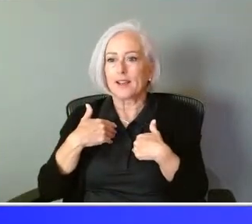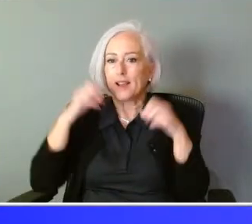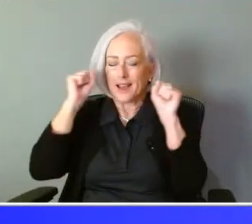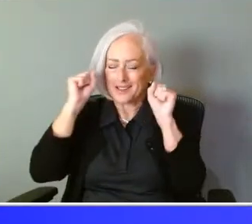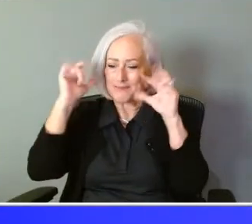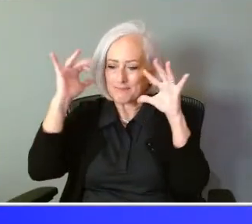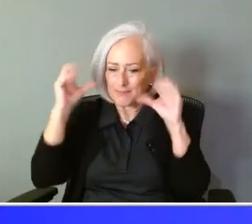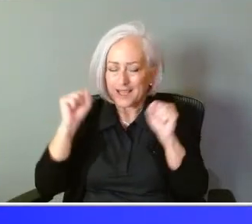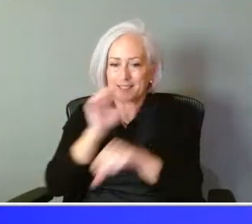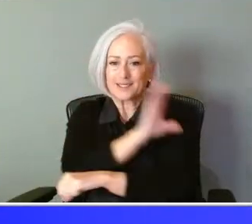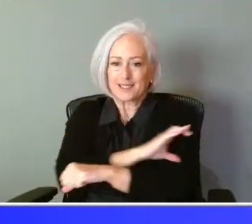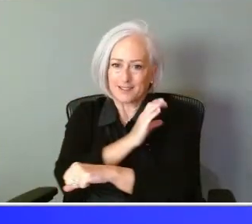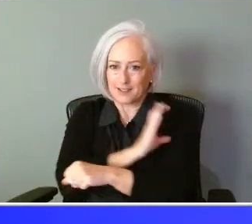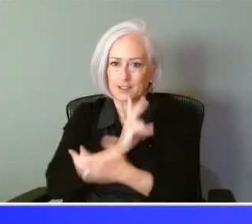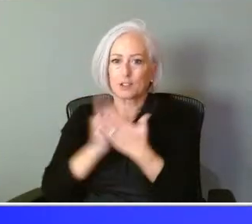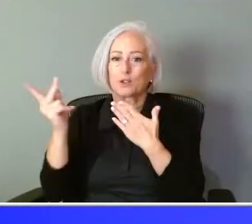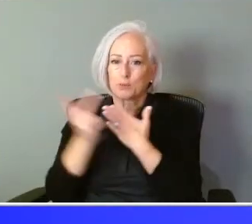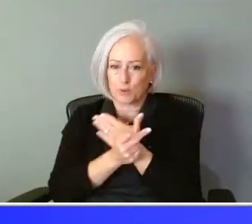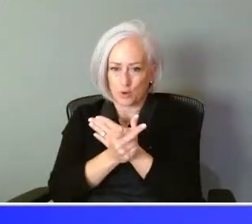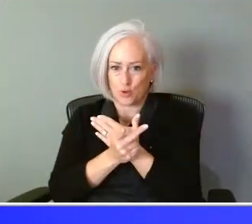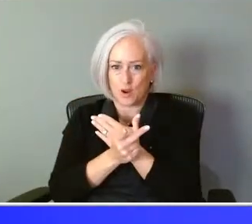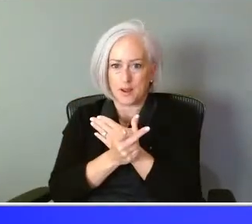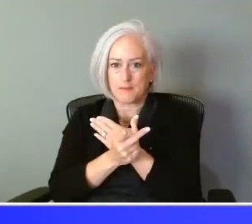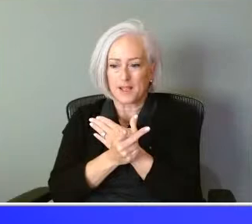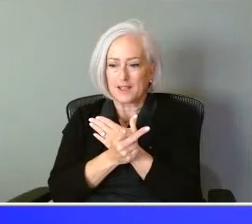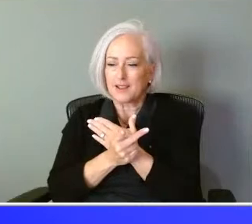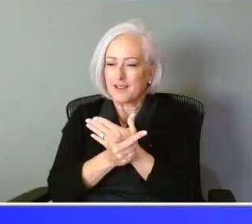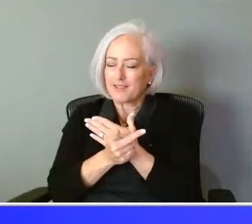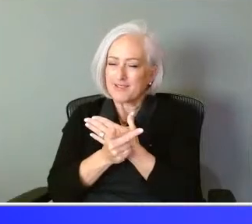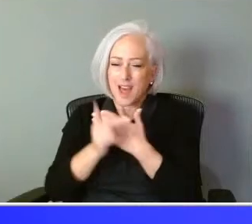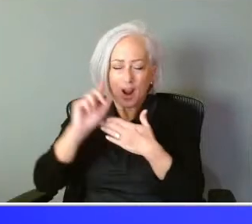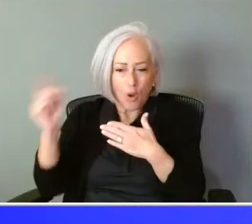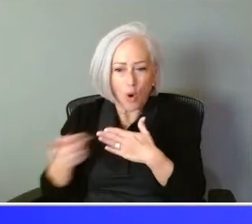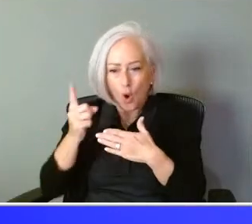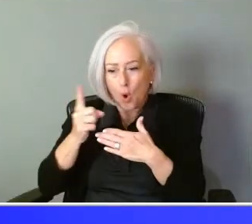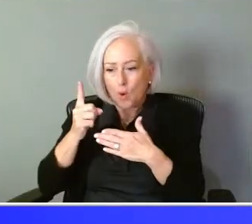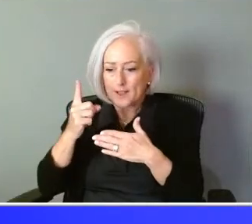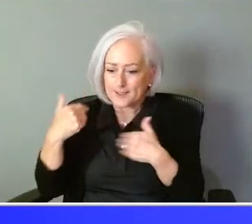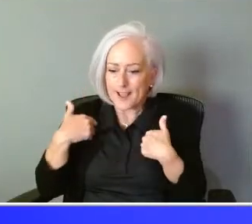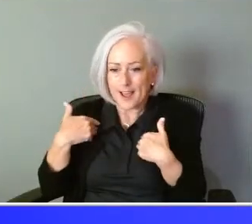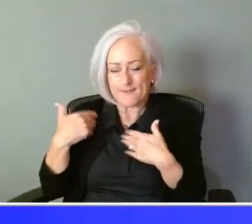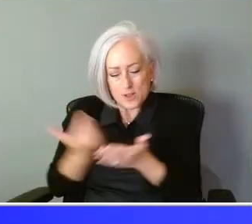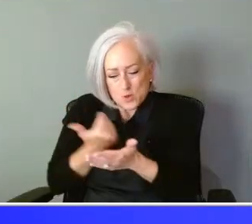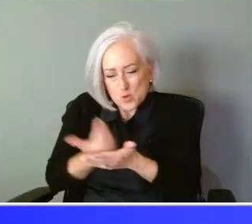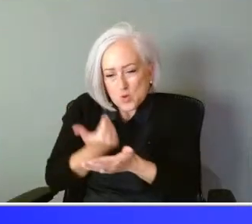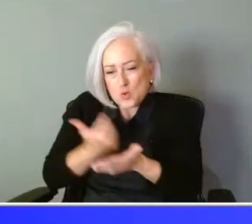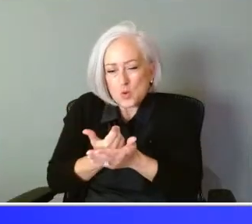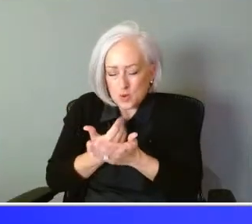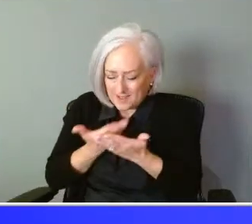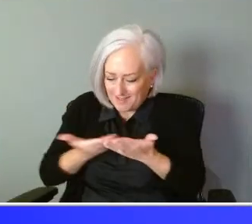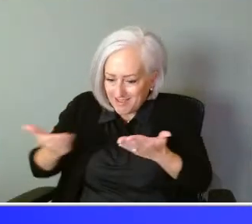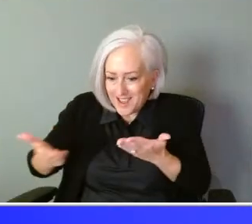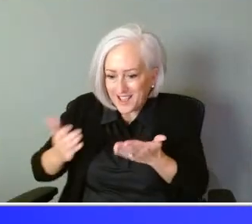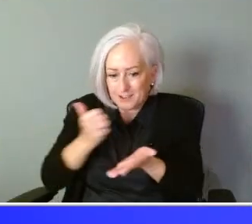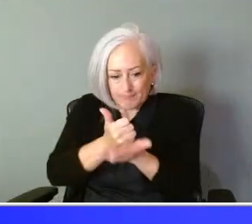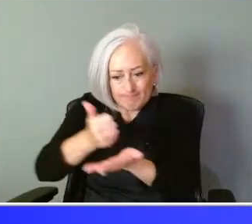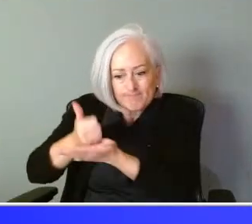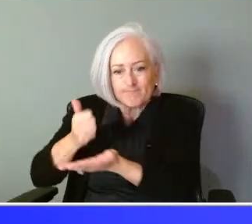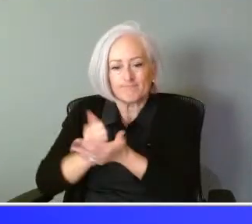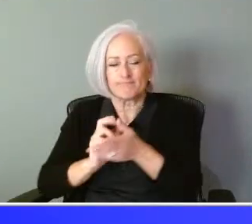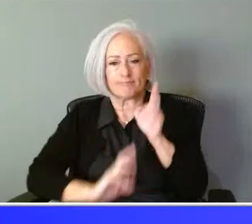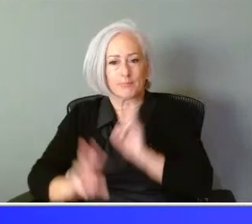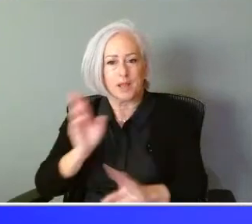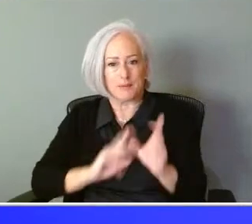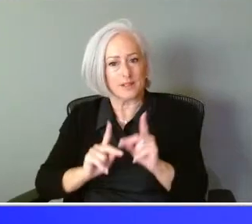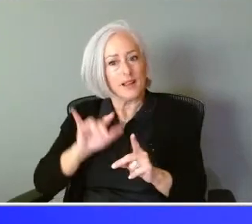that is on the cutting edge of care for our patients, and that's essential to making